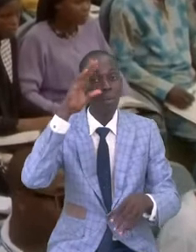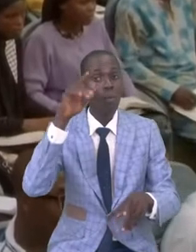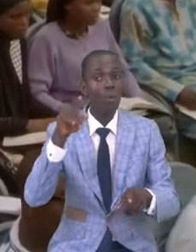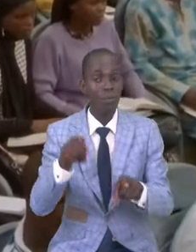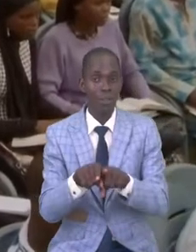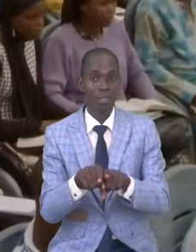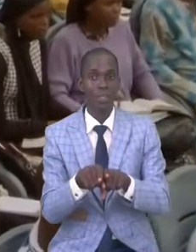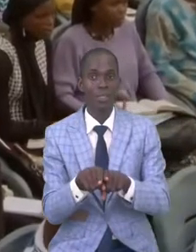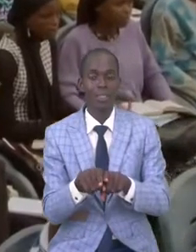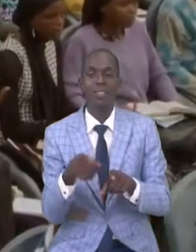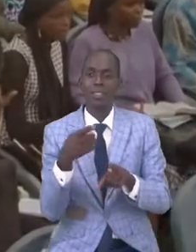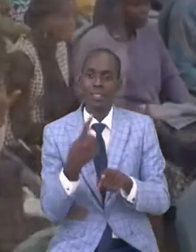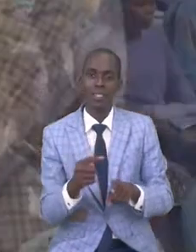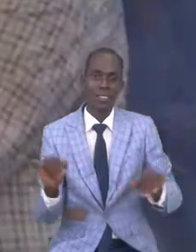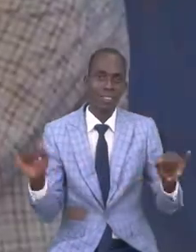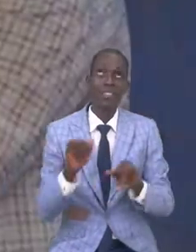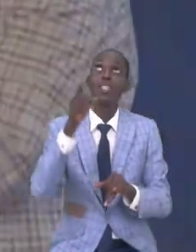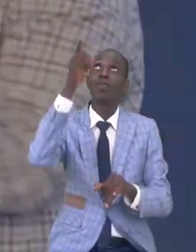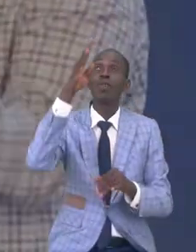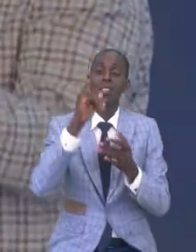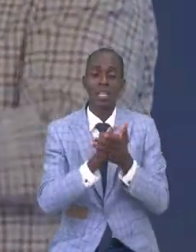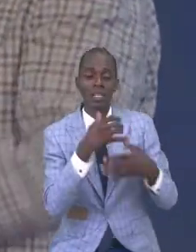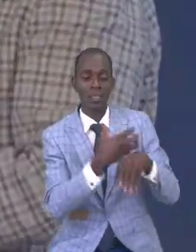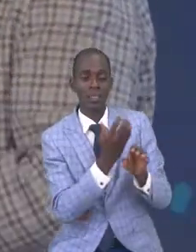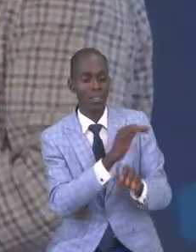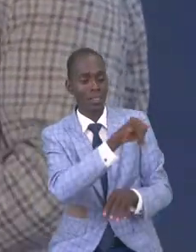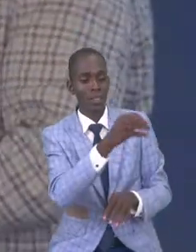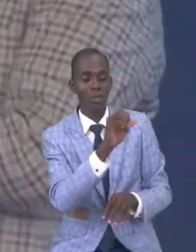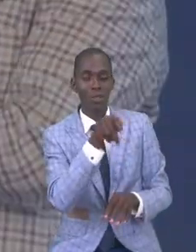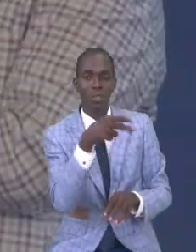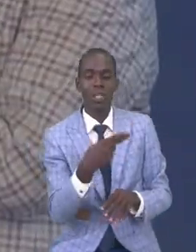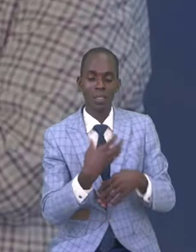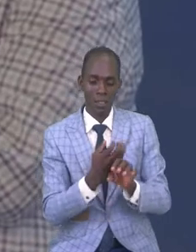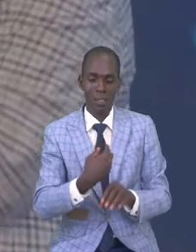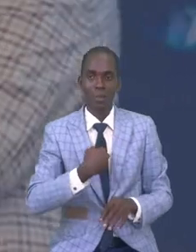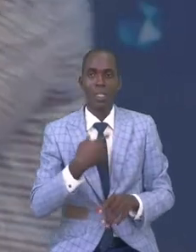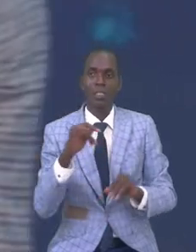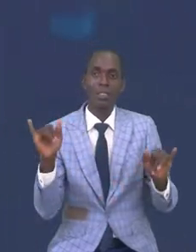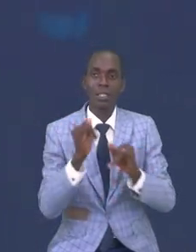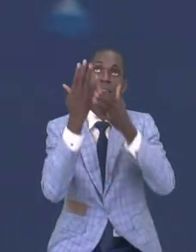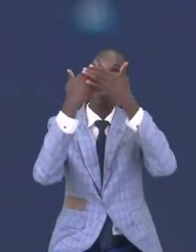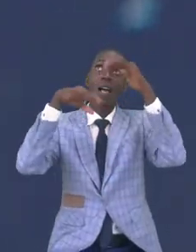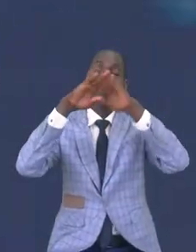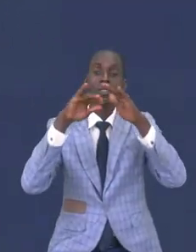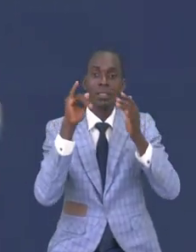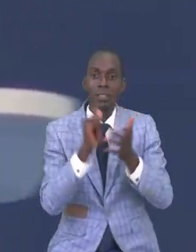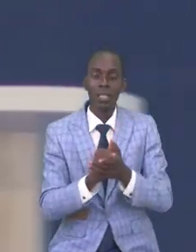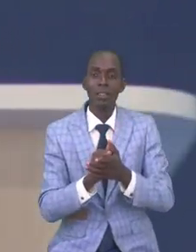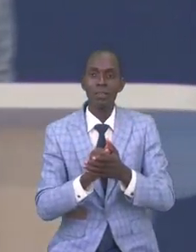same God that created him, created me. The same heaven that affirmed